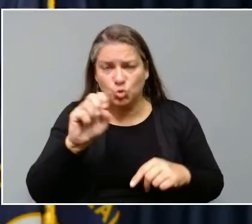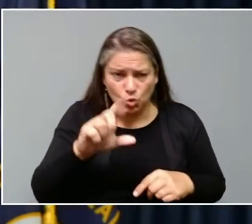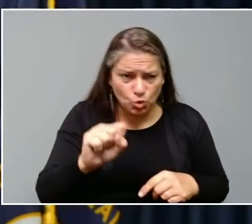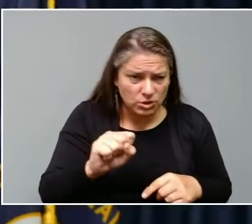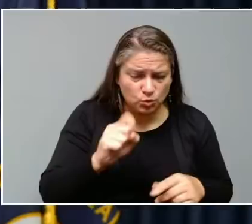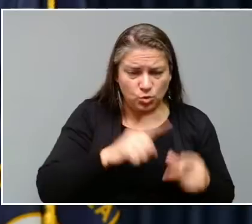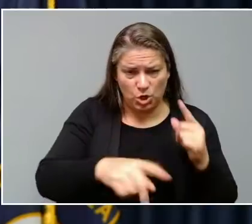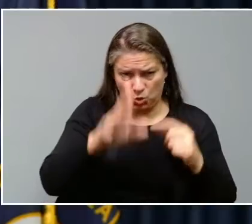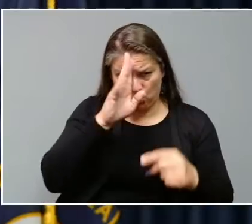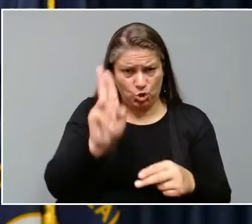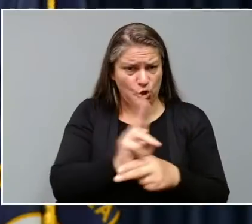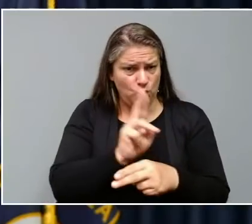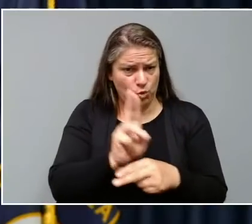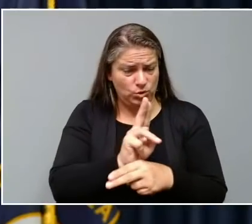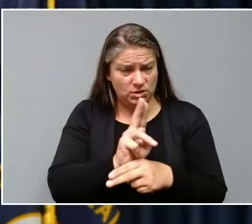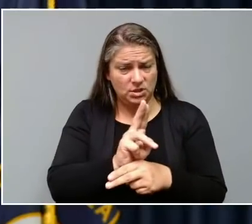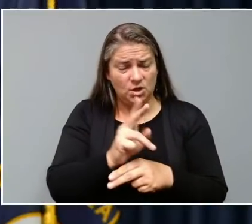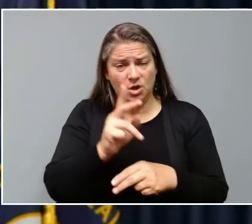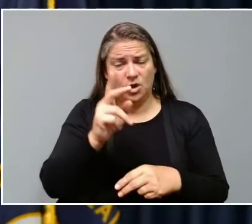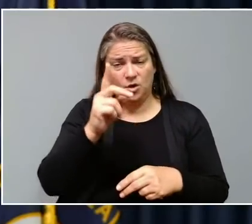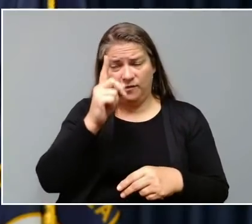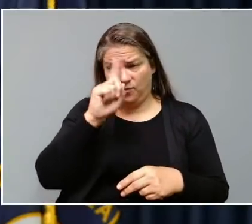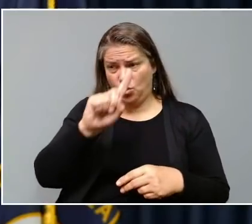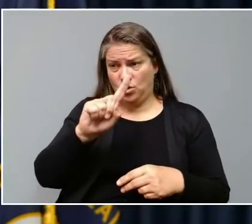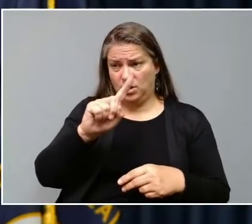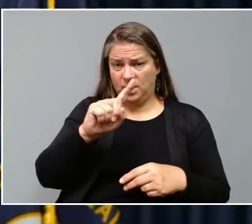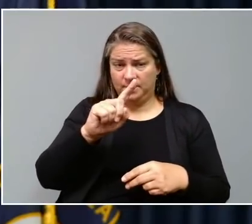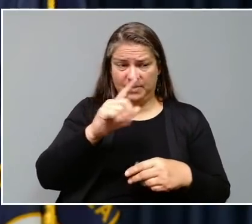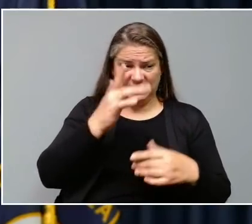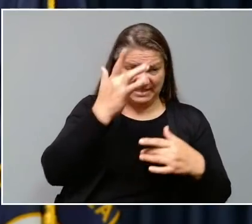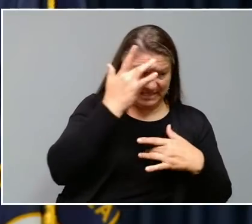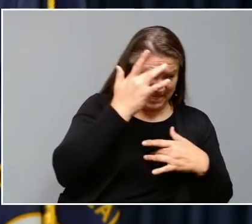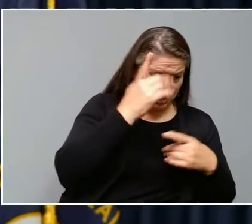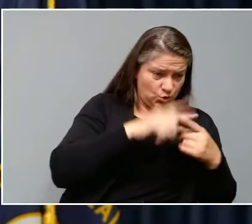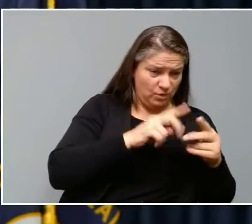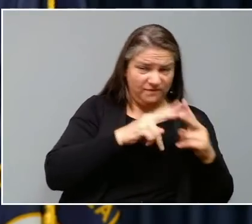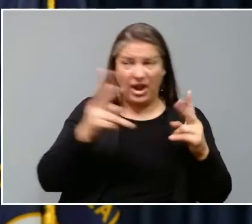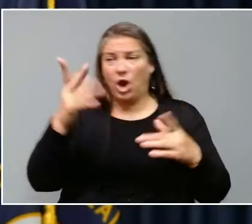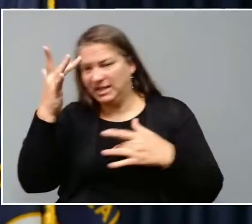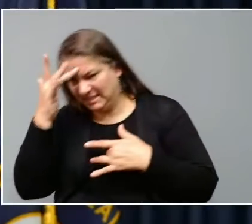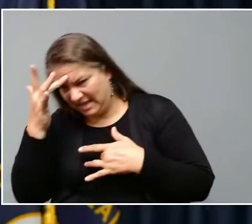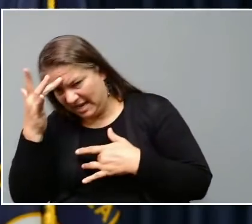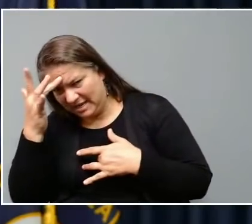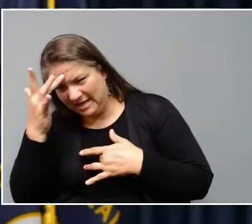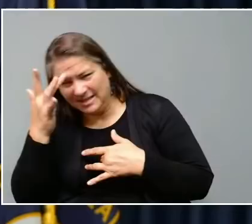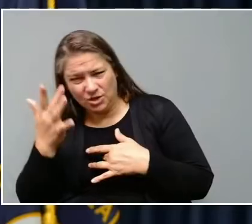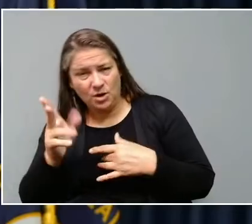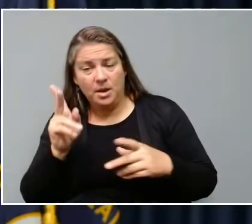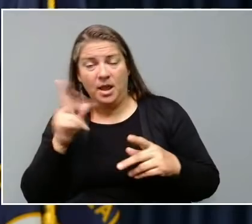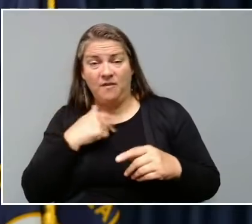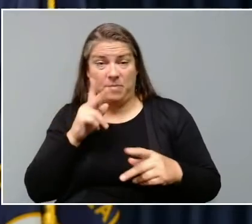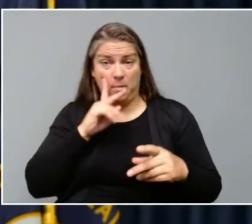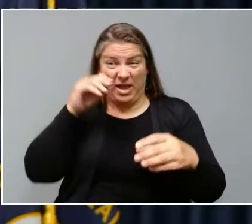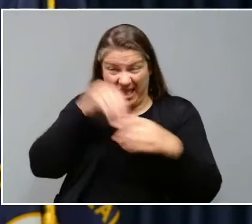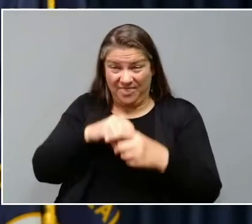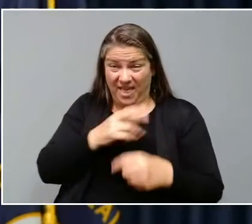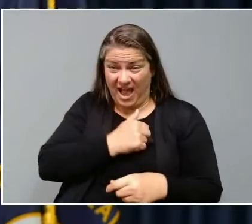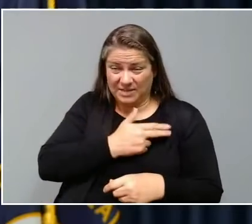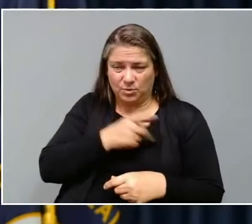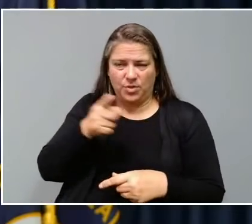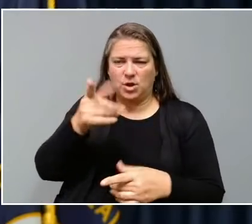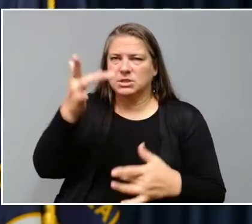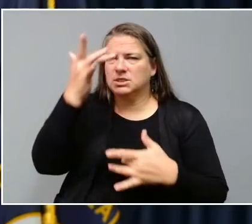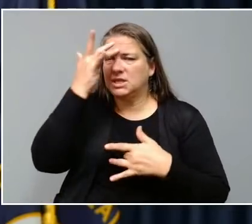use for a sick to a very sick person. So we got more people in the hospital, and they are sicker than they have ever